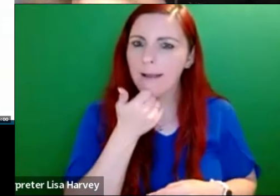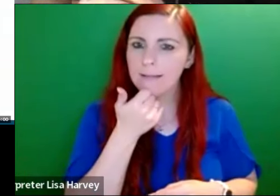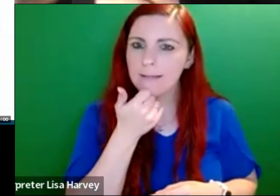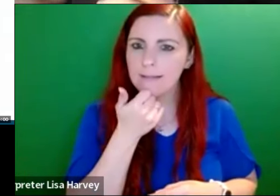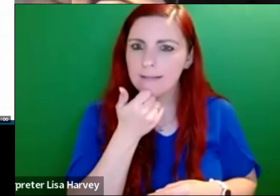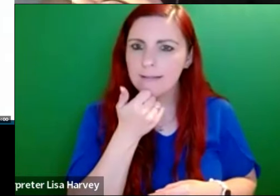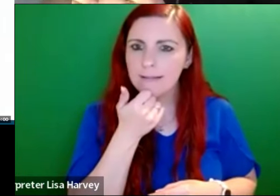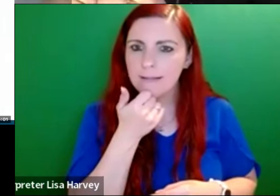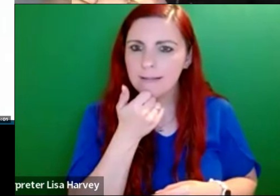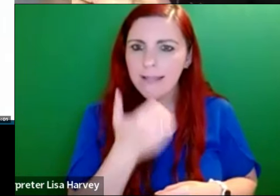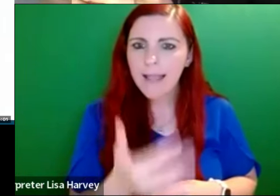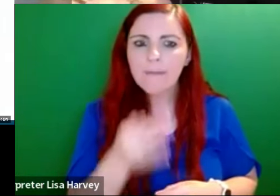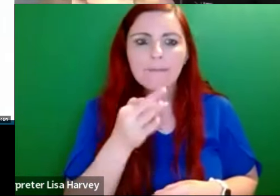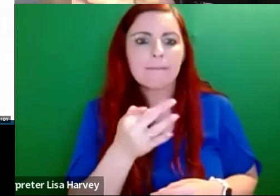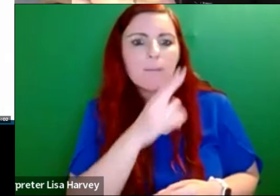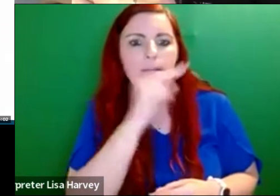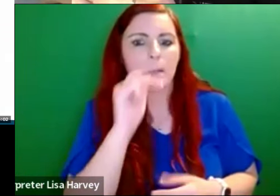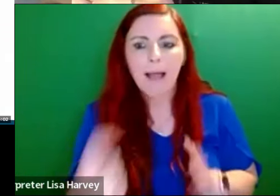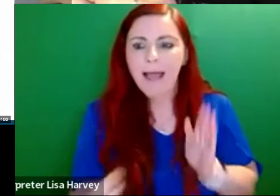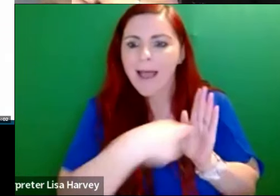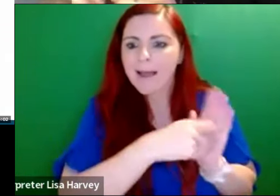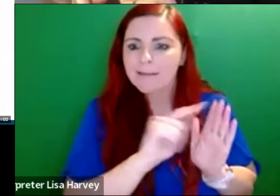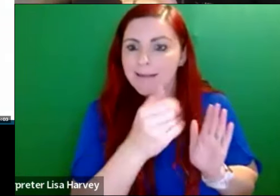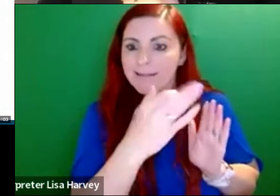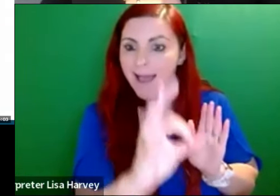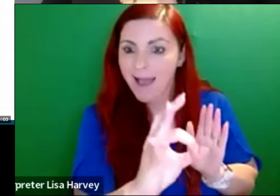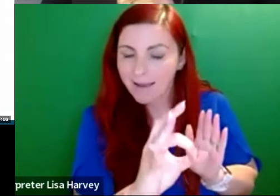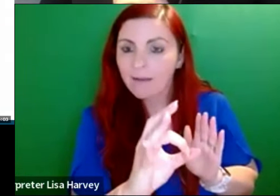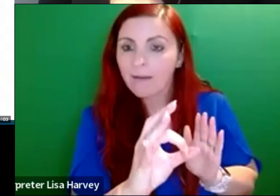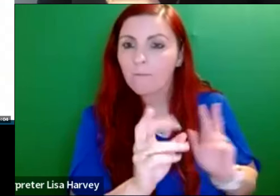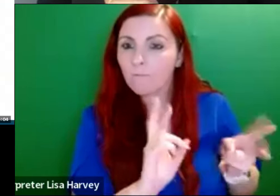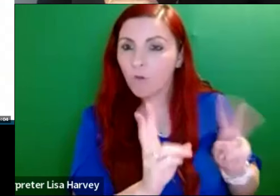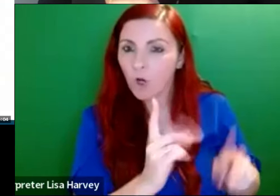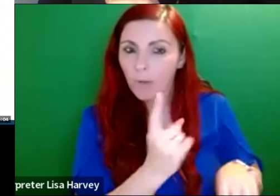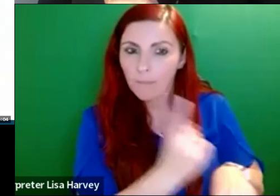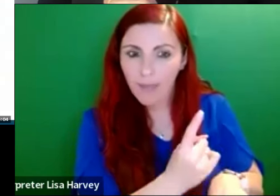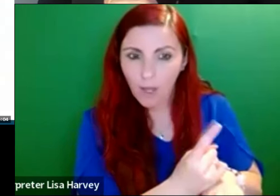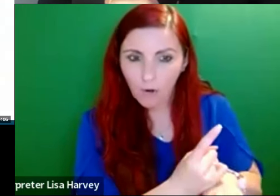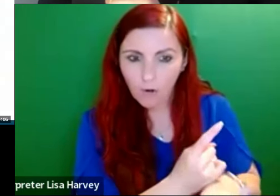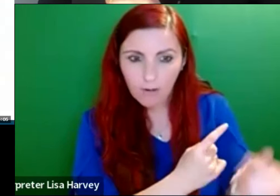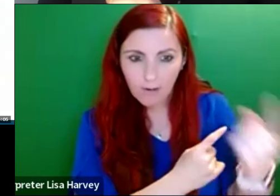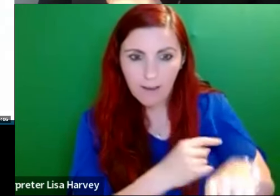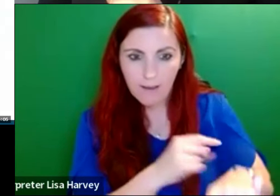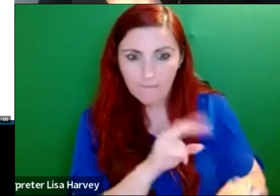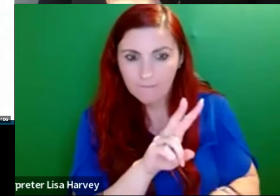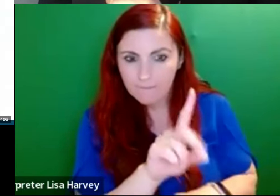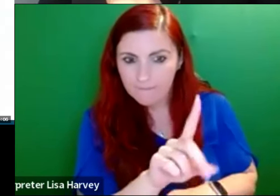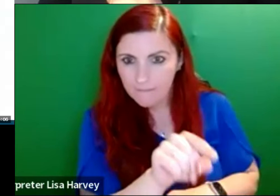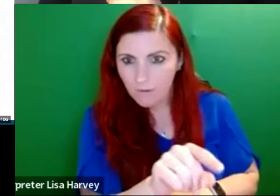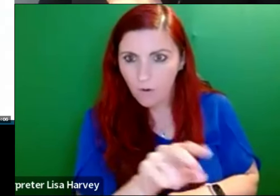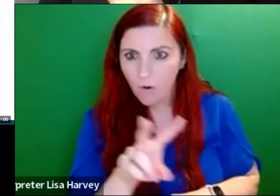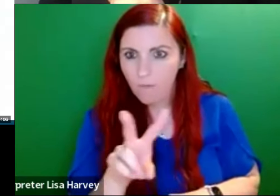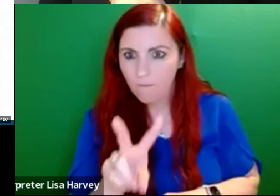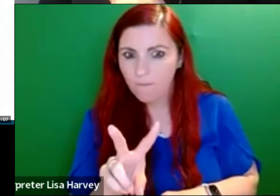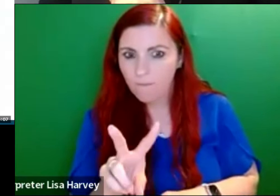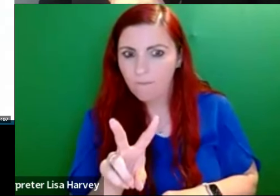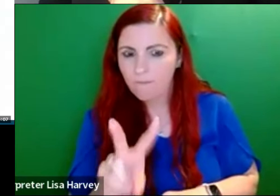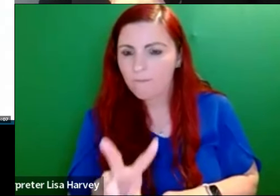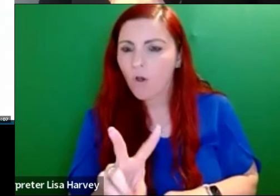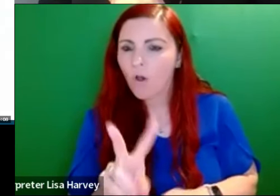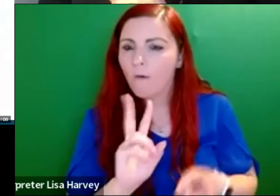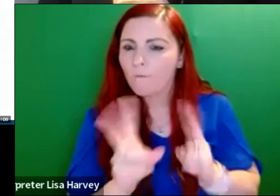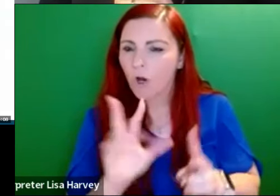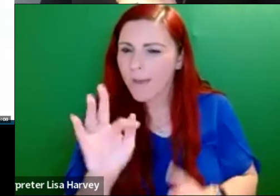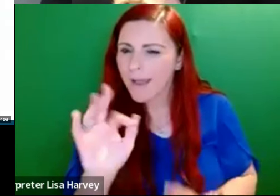I tag verbs as depicting verb, for example, or verb fingerspelled or